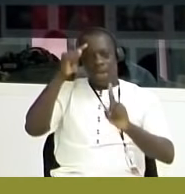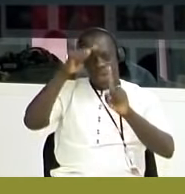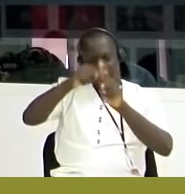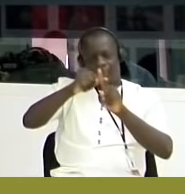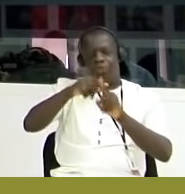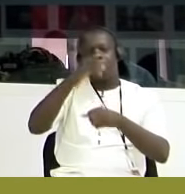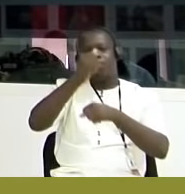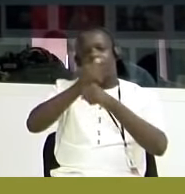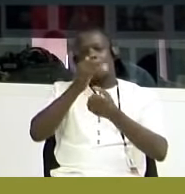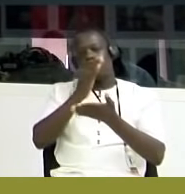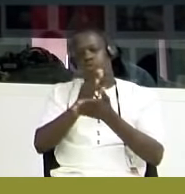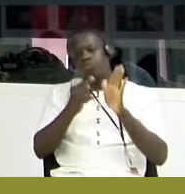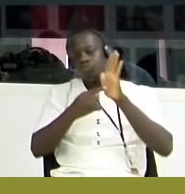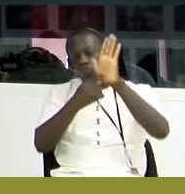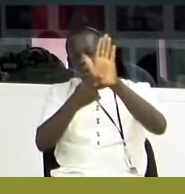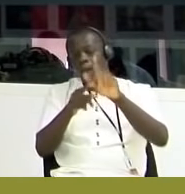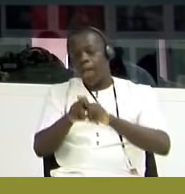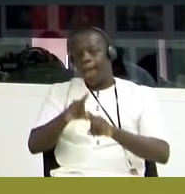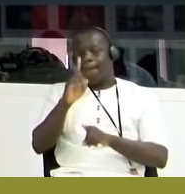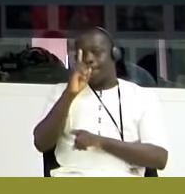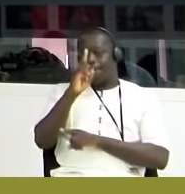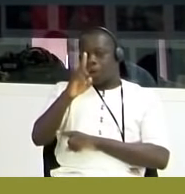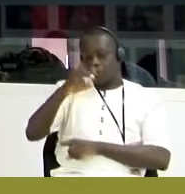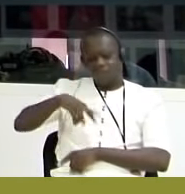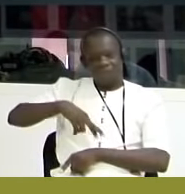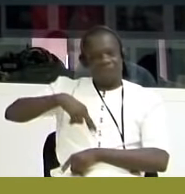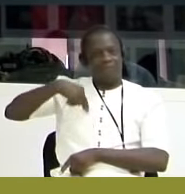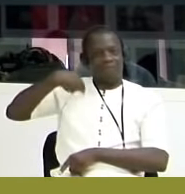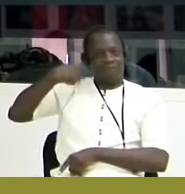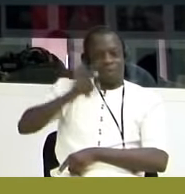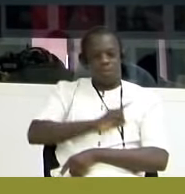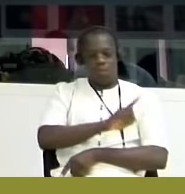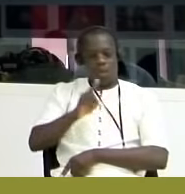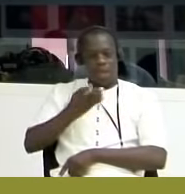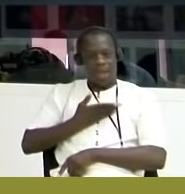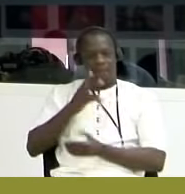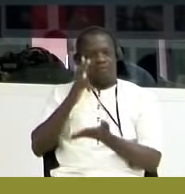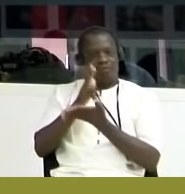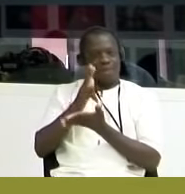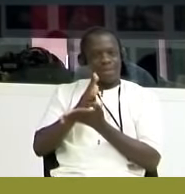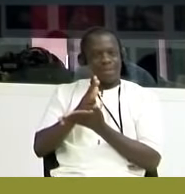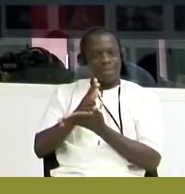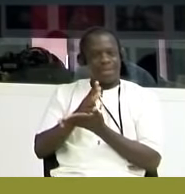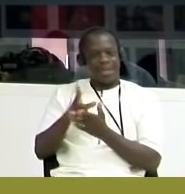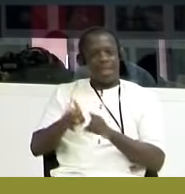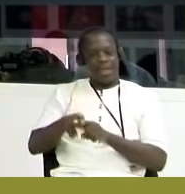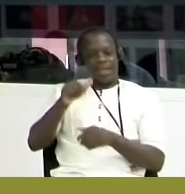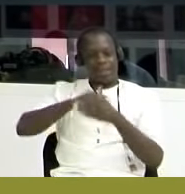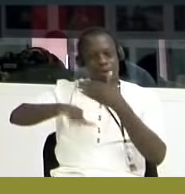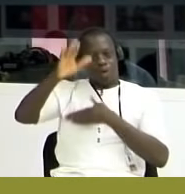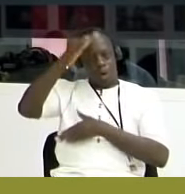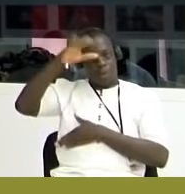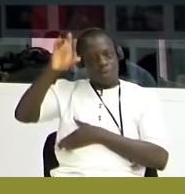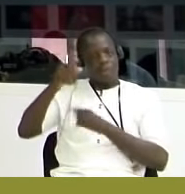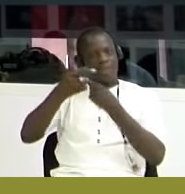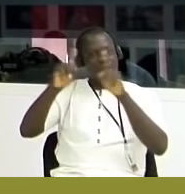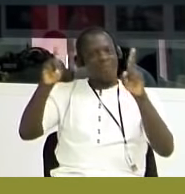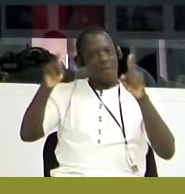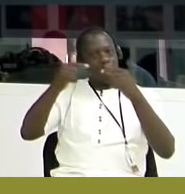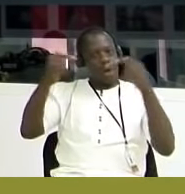from witnesses who were there was the complete opposite, which is a feeling that they were threatened and they felt